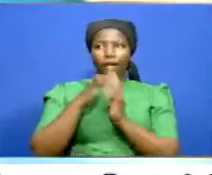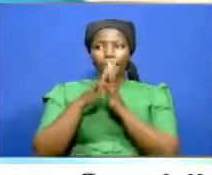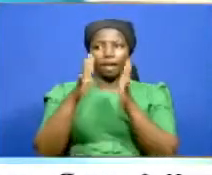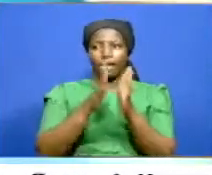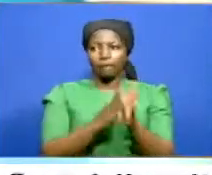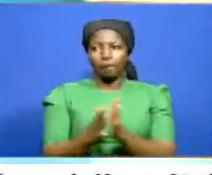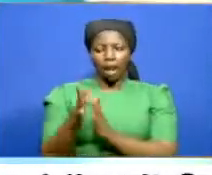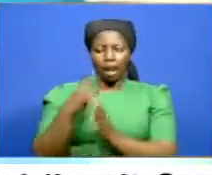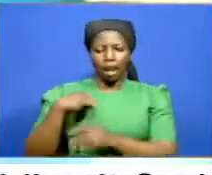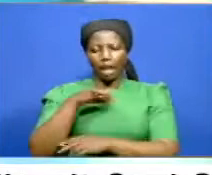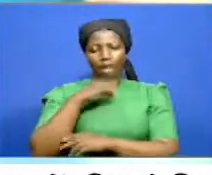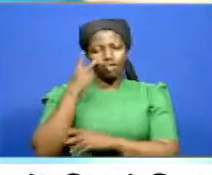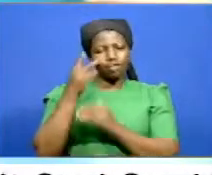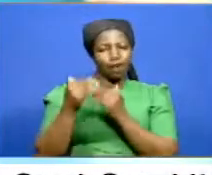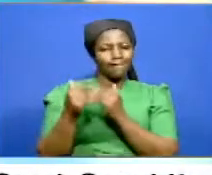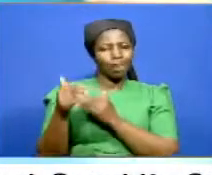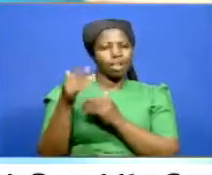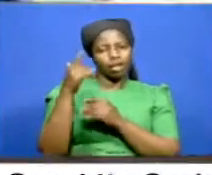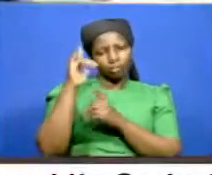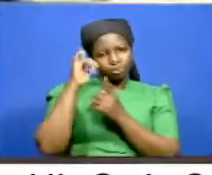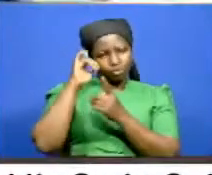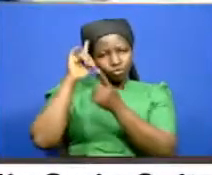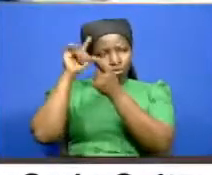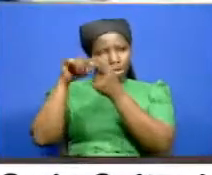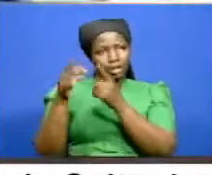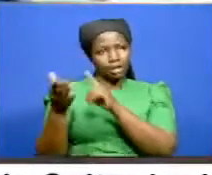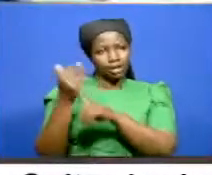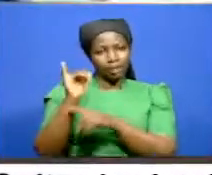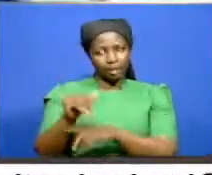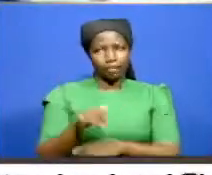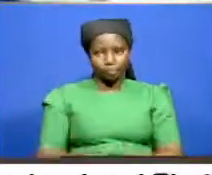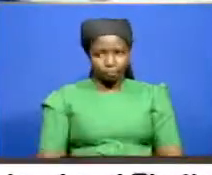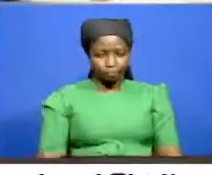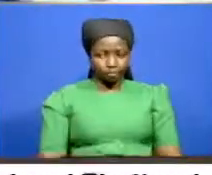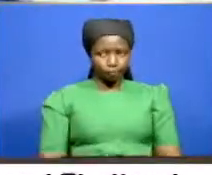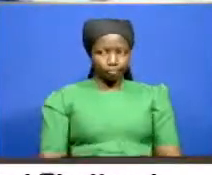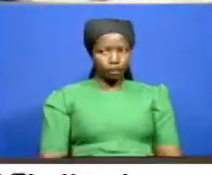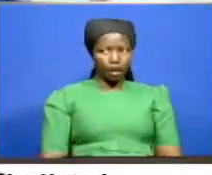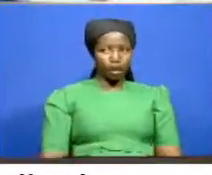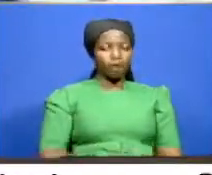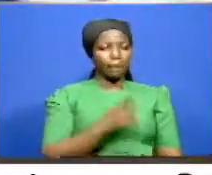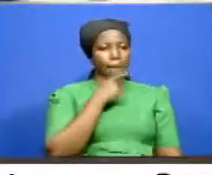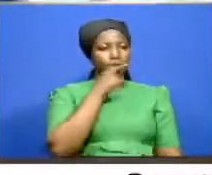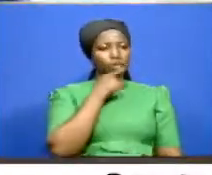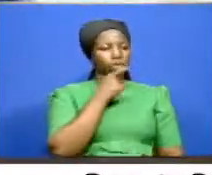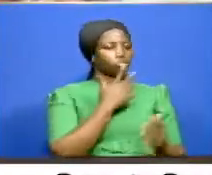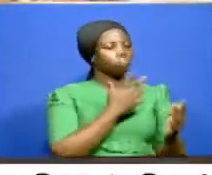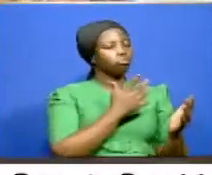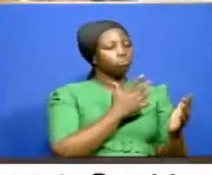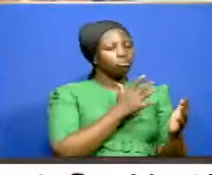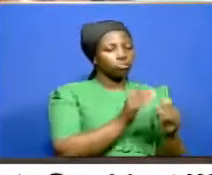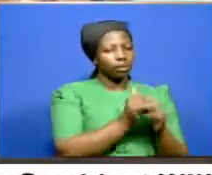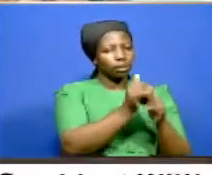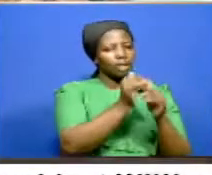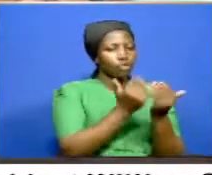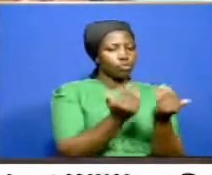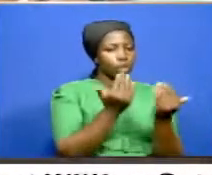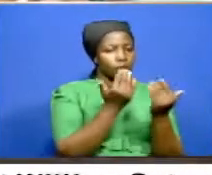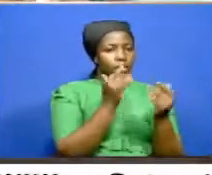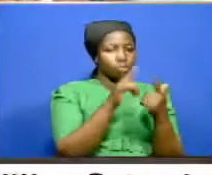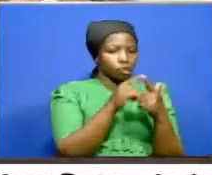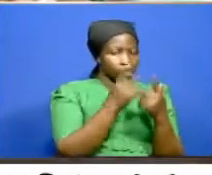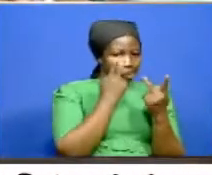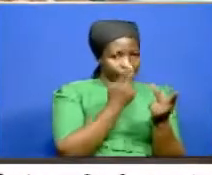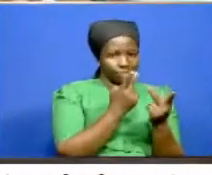definitely looking forward to that. Okay, you've mentioned about taking the kids professional to professional football, of course, and you've mentioned the structure. Do